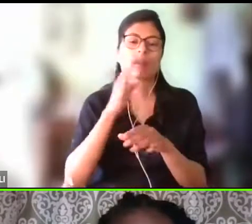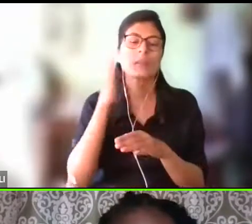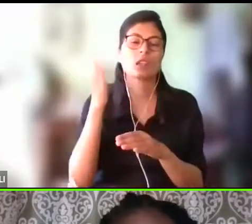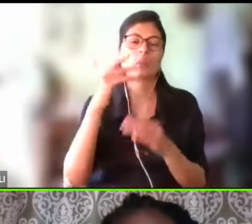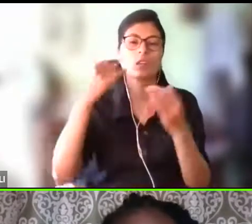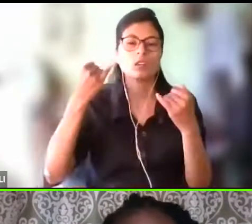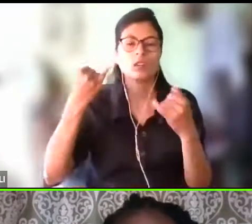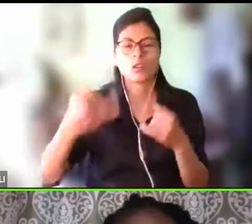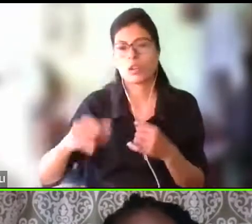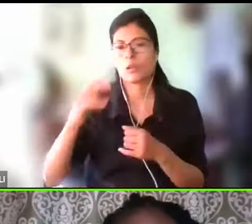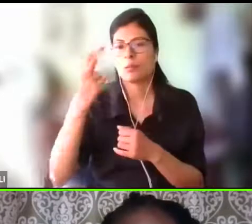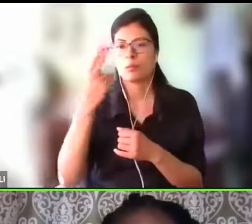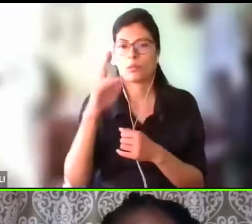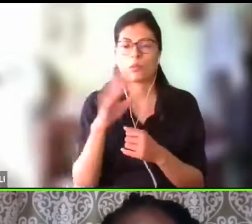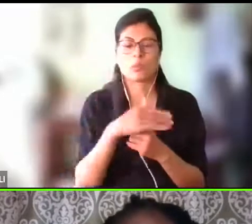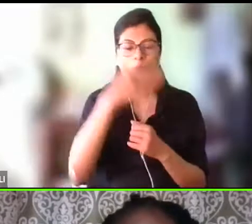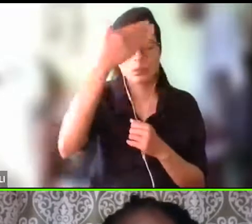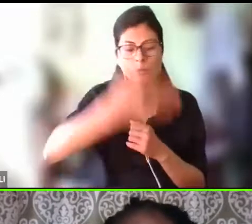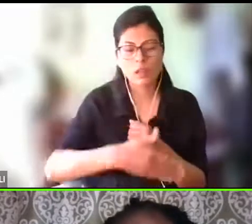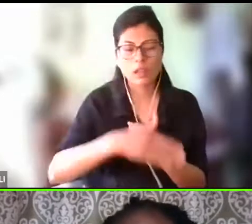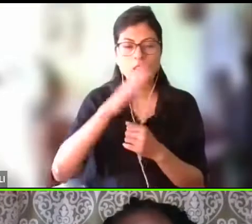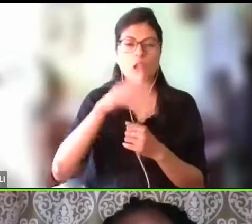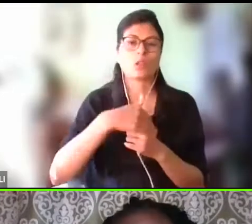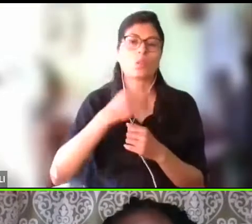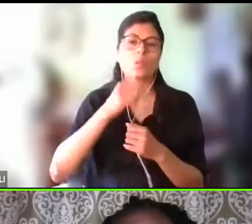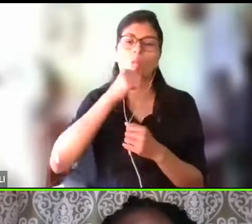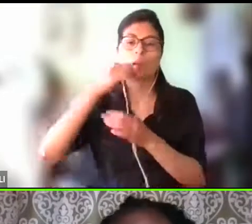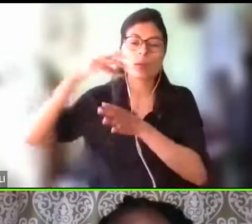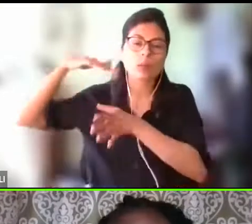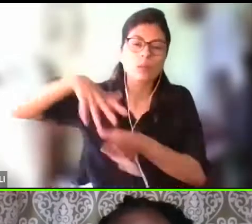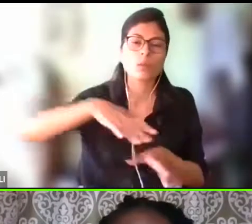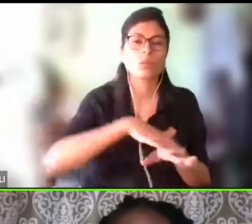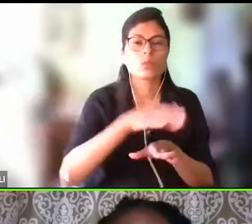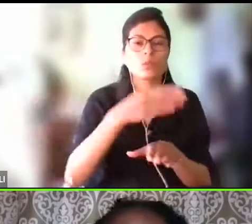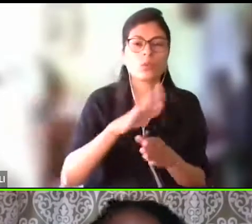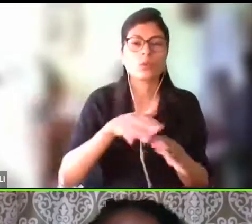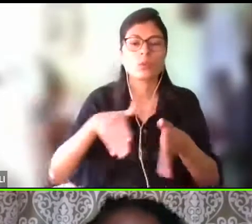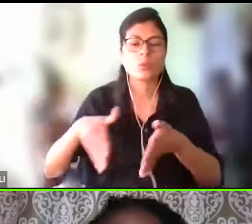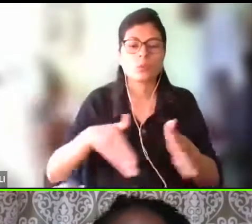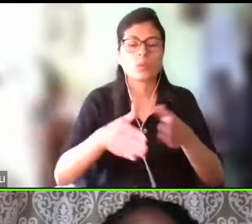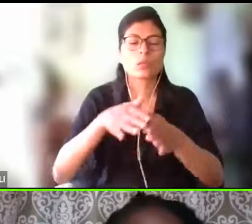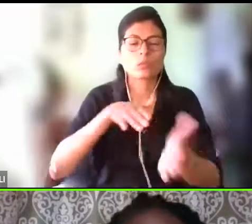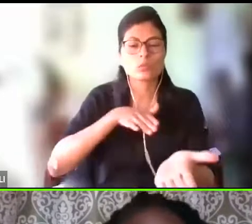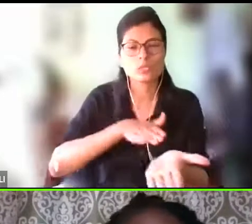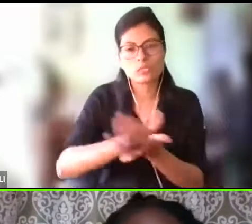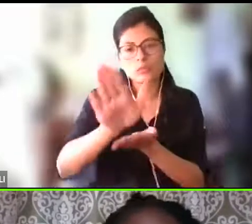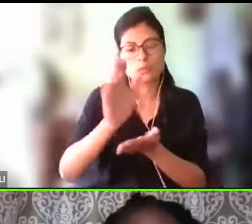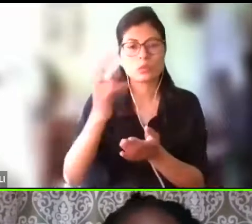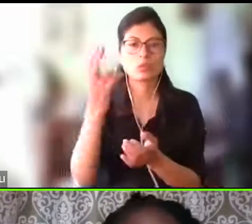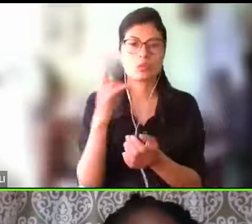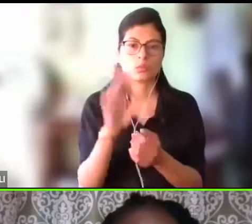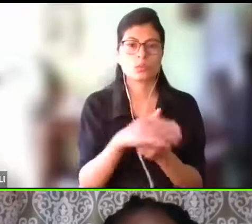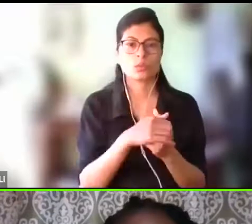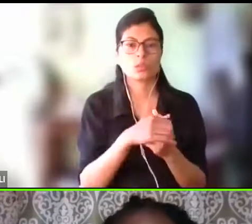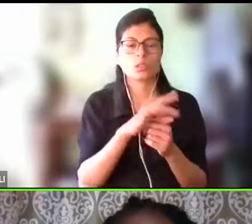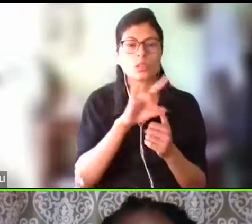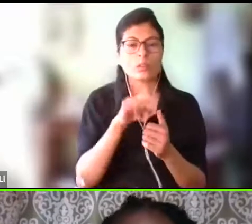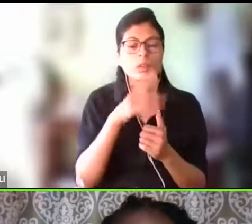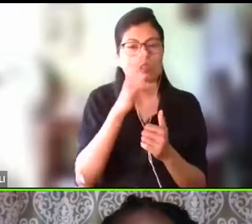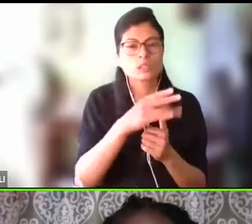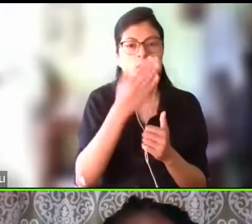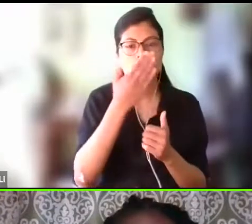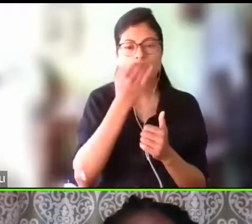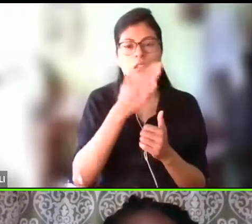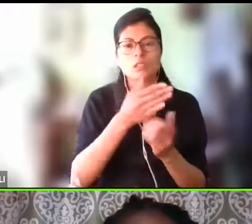some persons' houses slipped away, and so they have to relocate again back to the shelters. So even